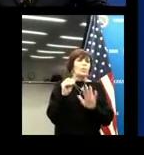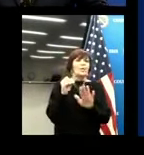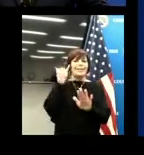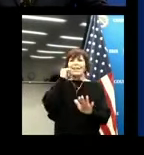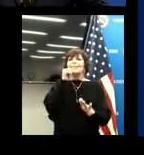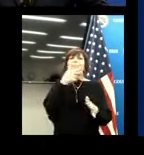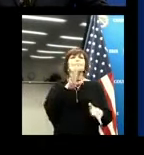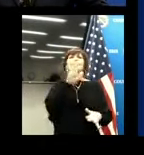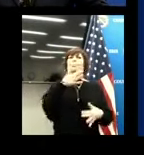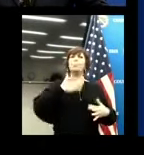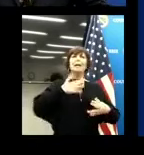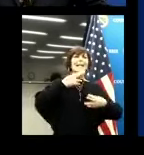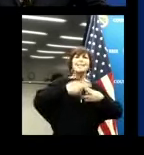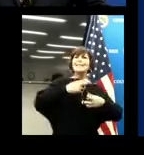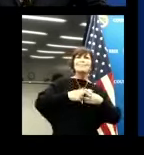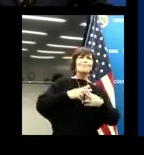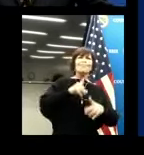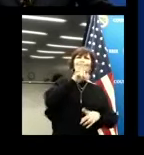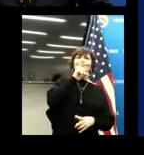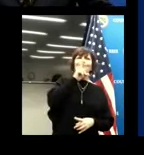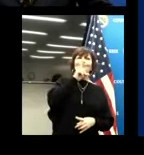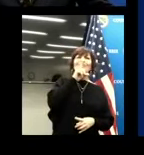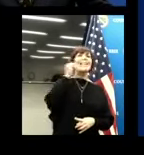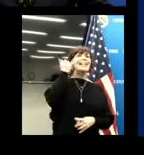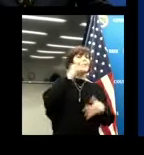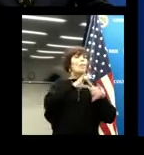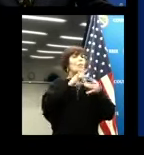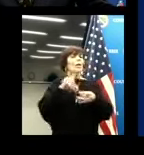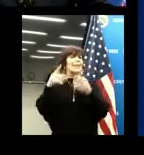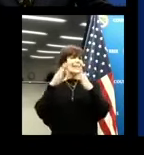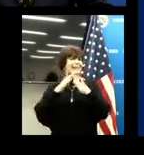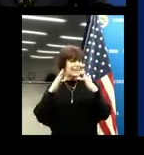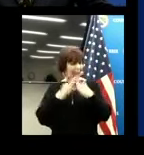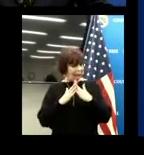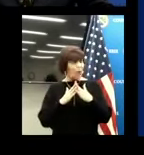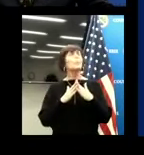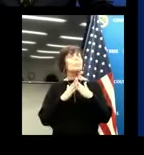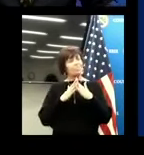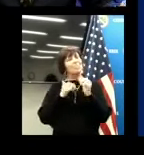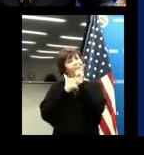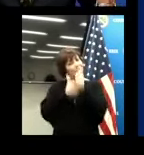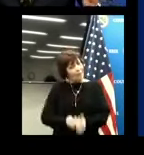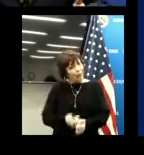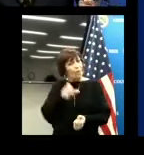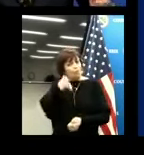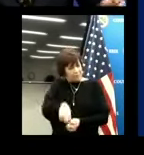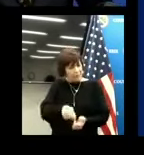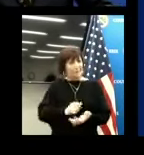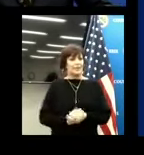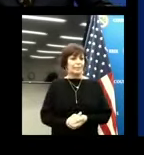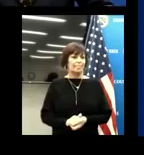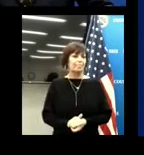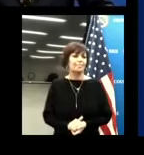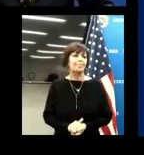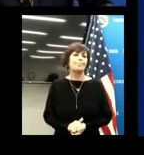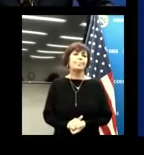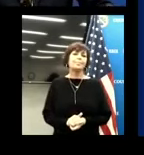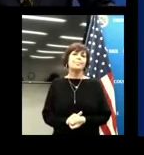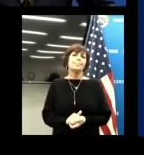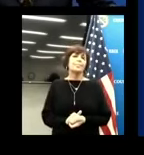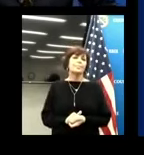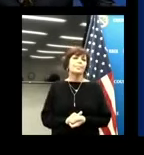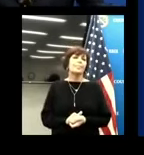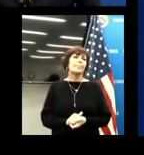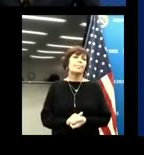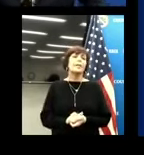in the village of Akron, you are in the town of Newstead. So then you would, of course, fall in the yellow